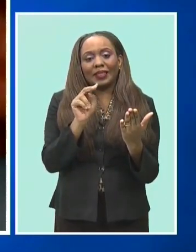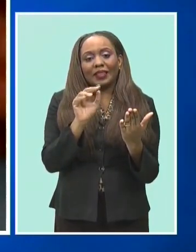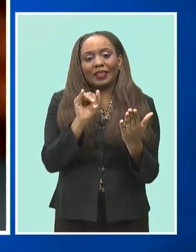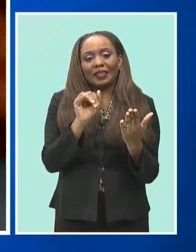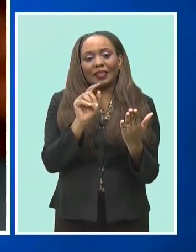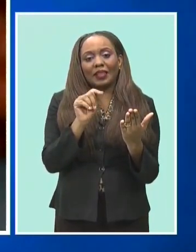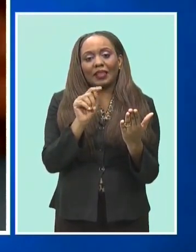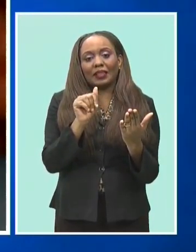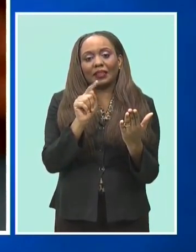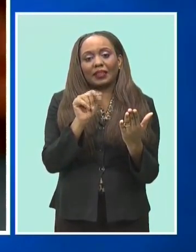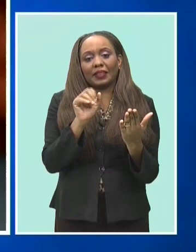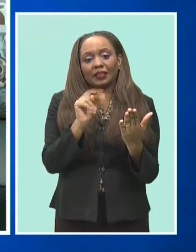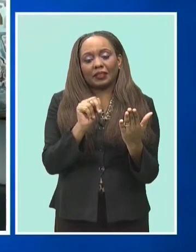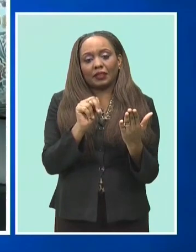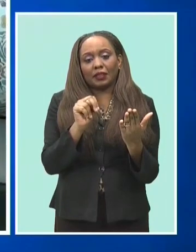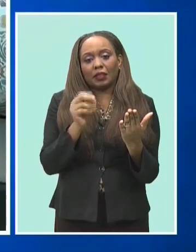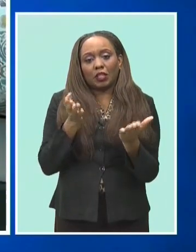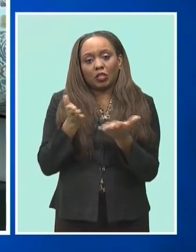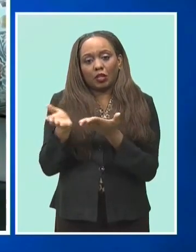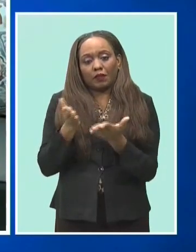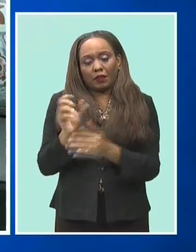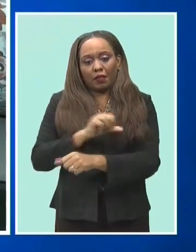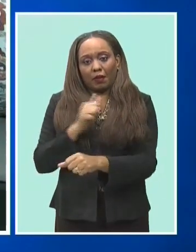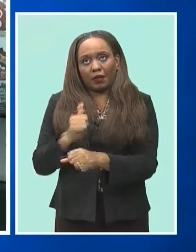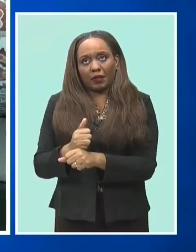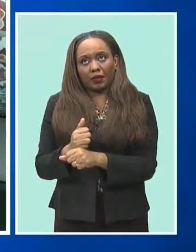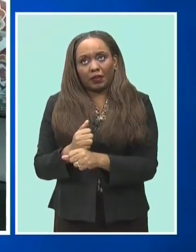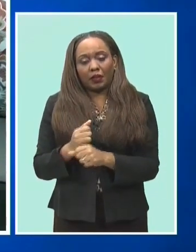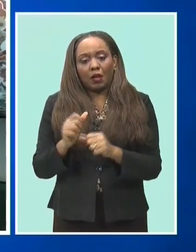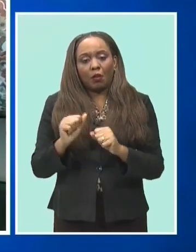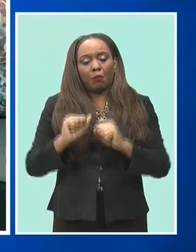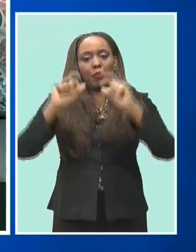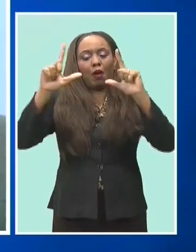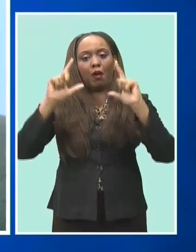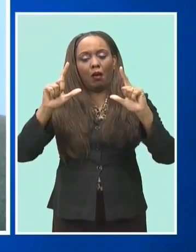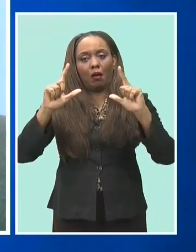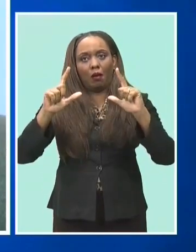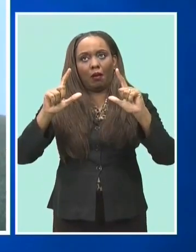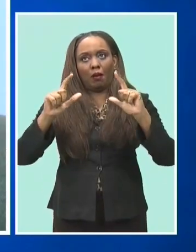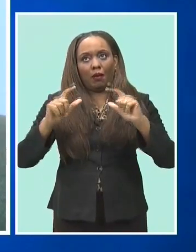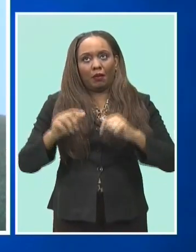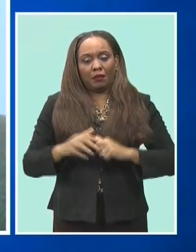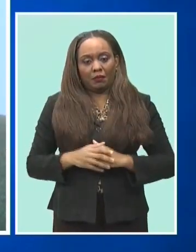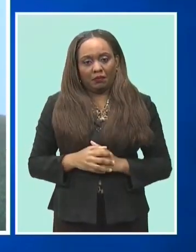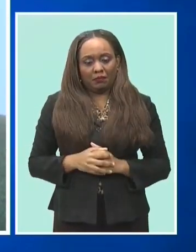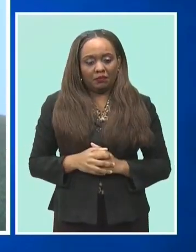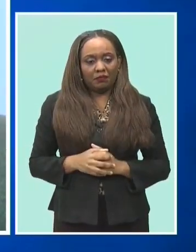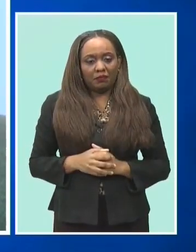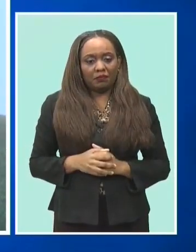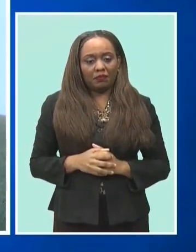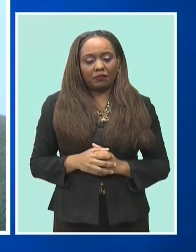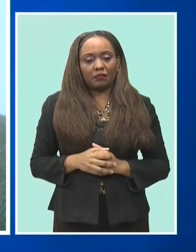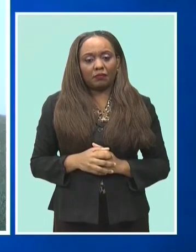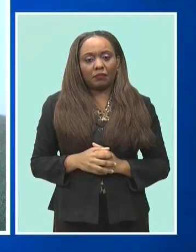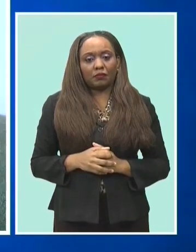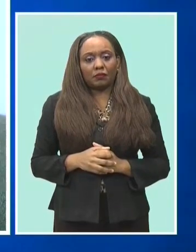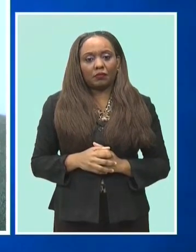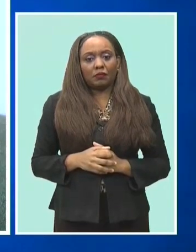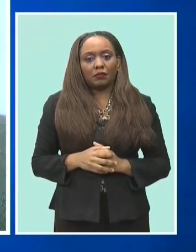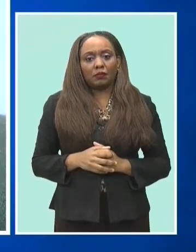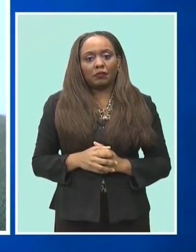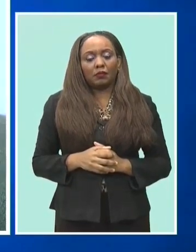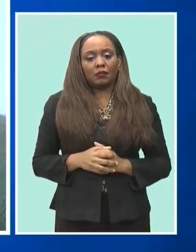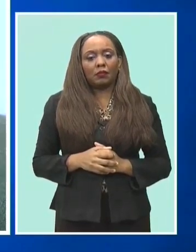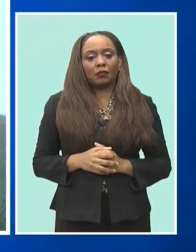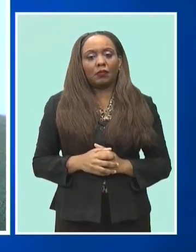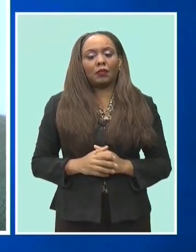Service Authority. And there you go, Shane. Sanitation Service Authority. It's up, right? And with that up, then you